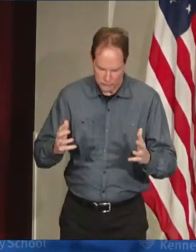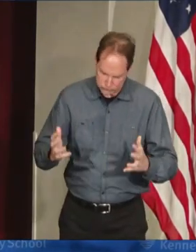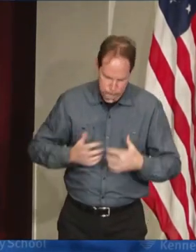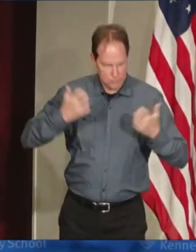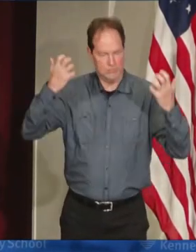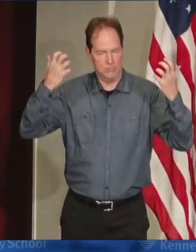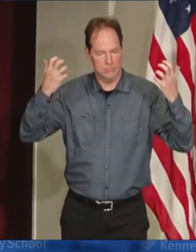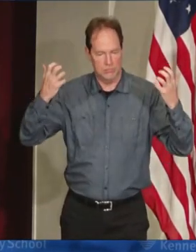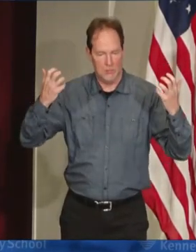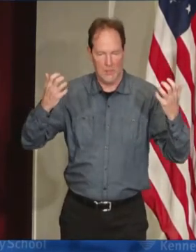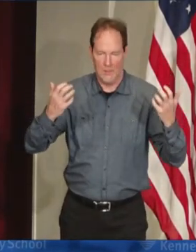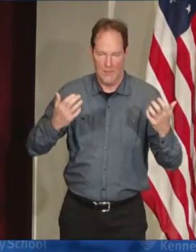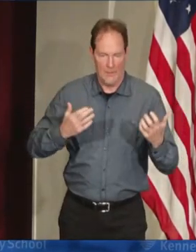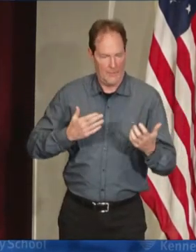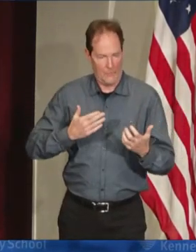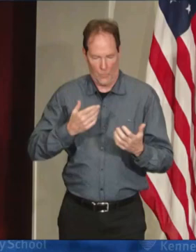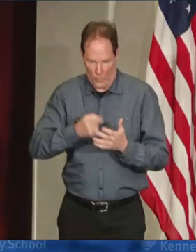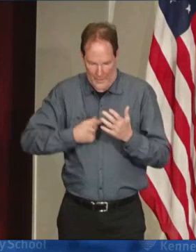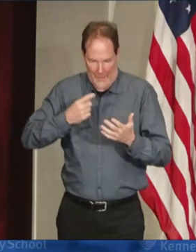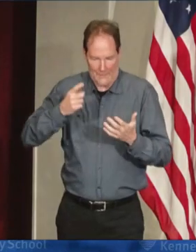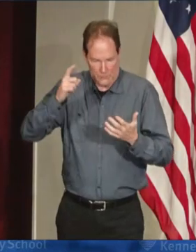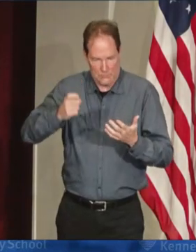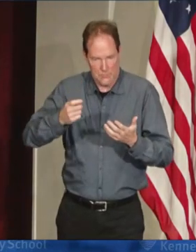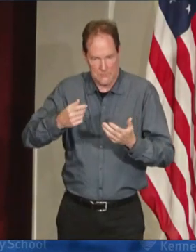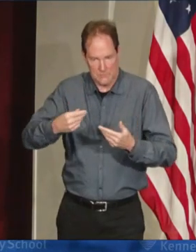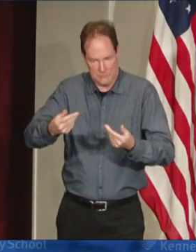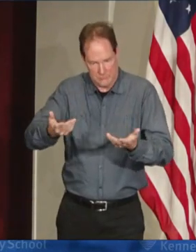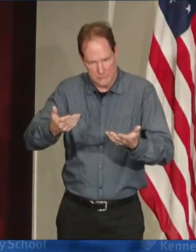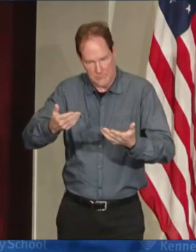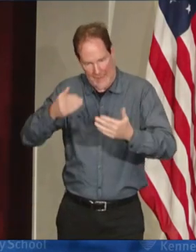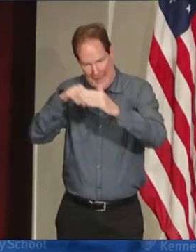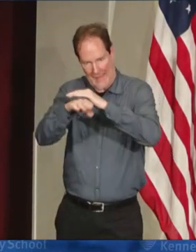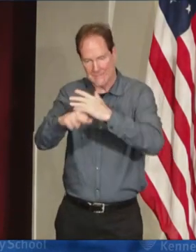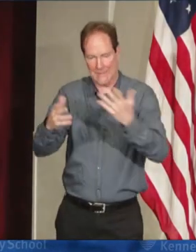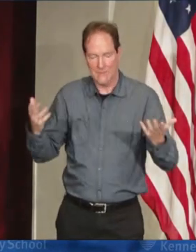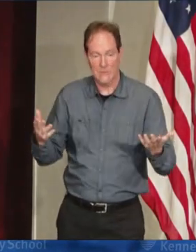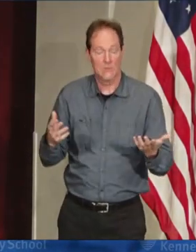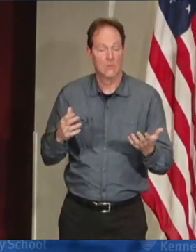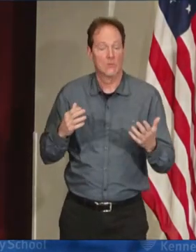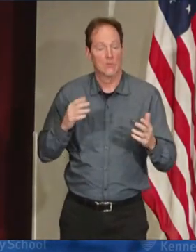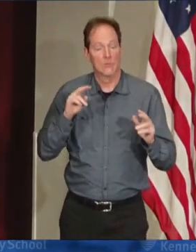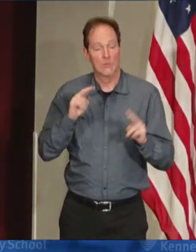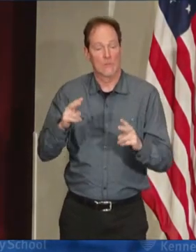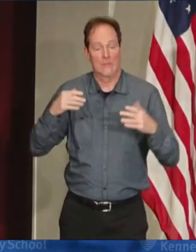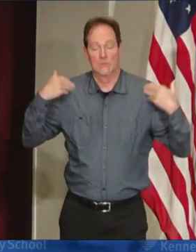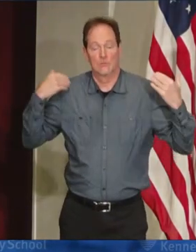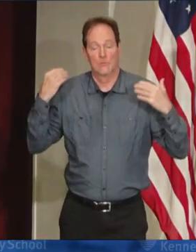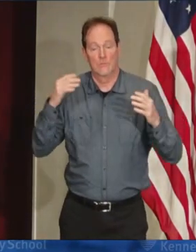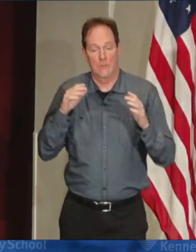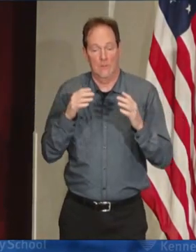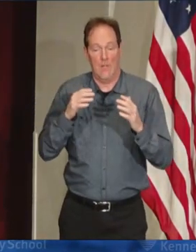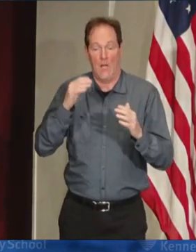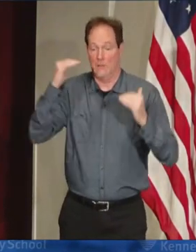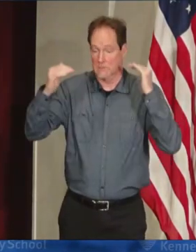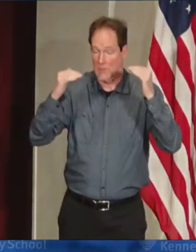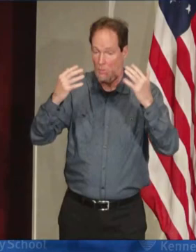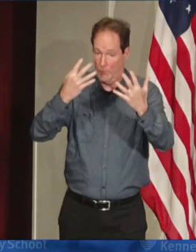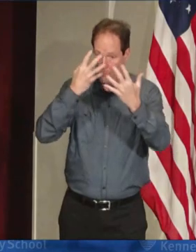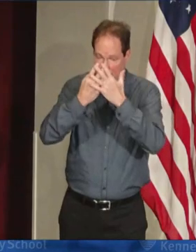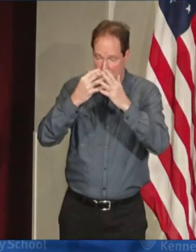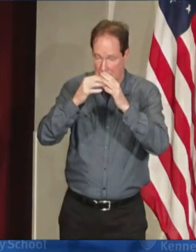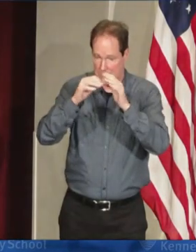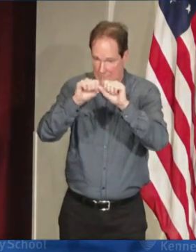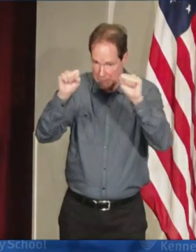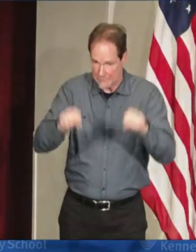that you have not gotten what you should be getting. You know, we look at the juvenile facilities, we look at adult prison systems, where in